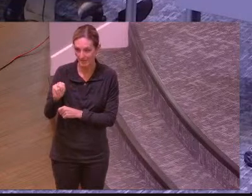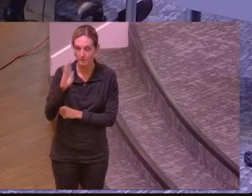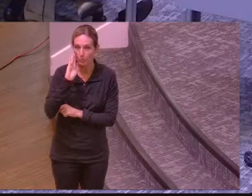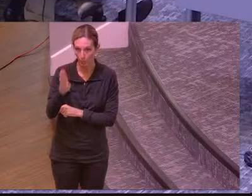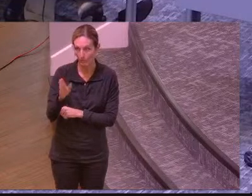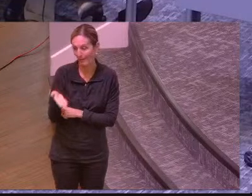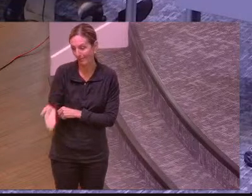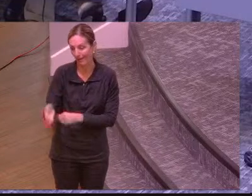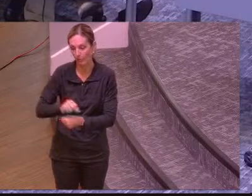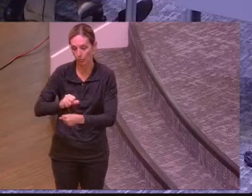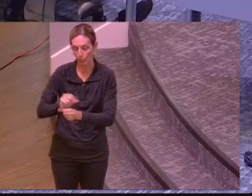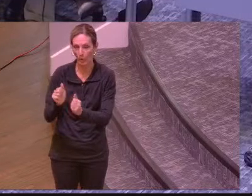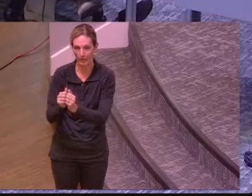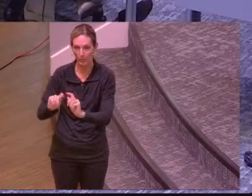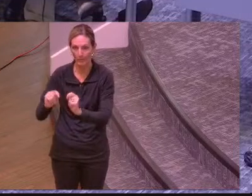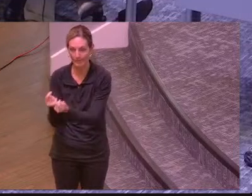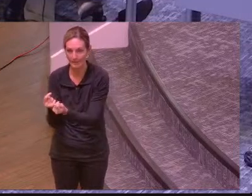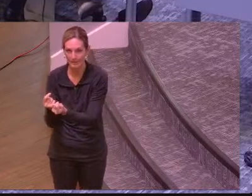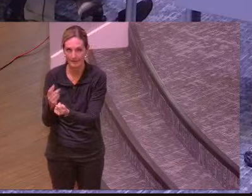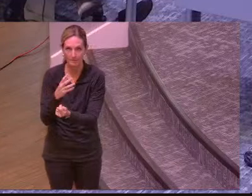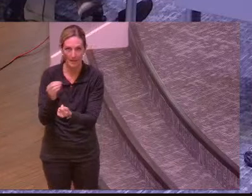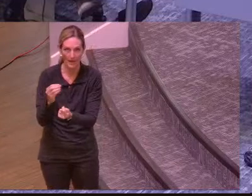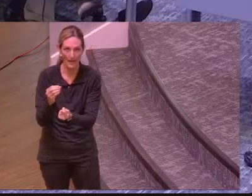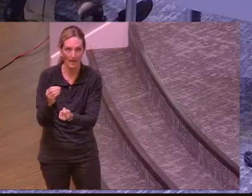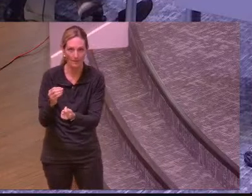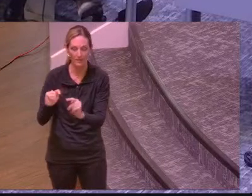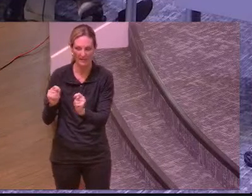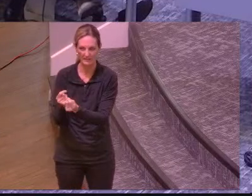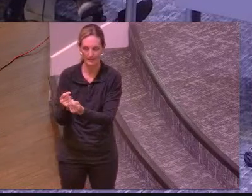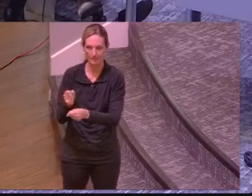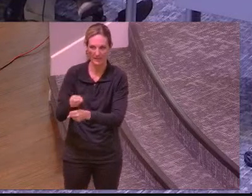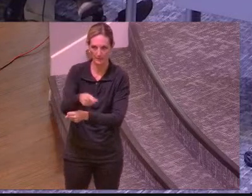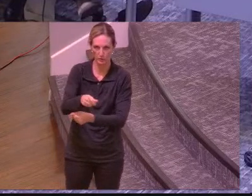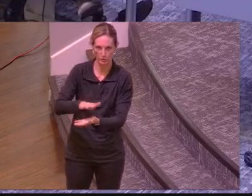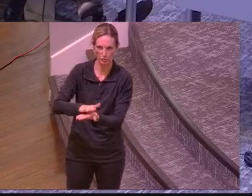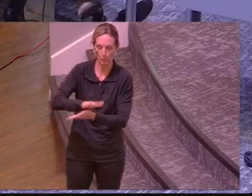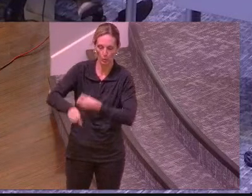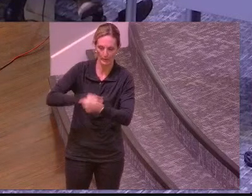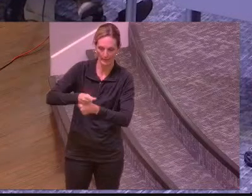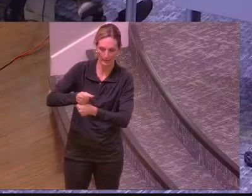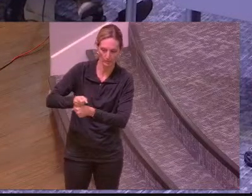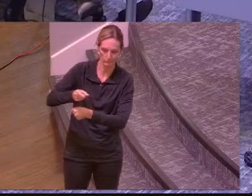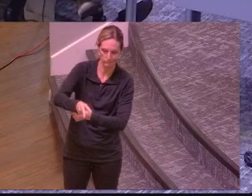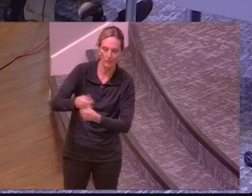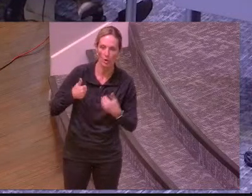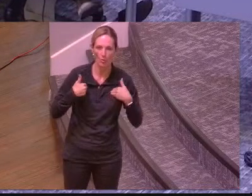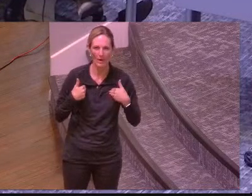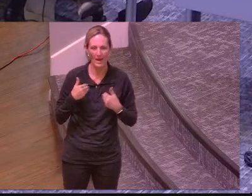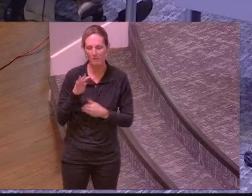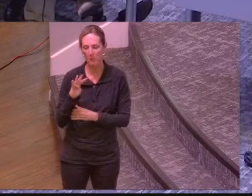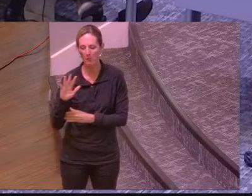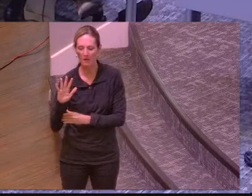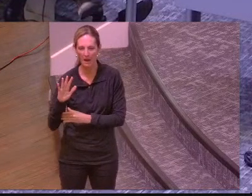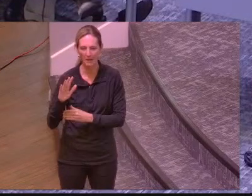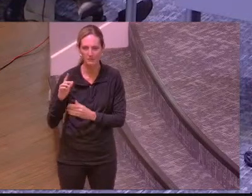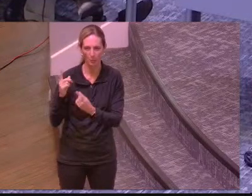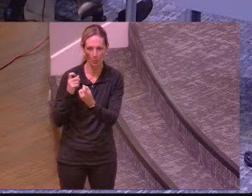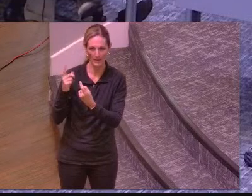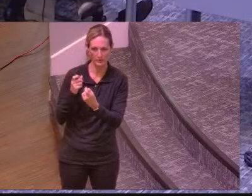team with Dr. Singh next school year. So we had like 4 or 5 follow-up questions from